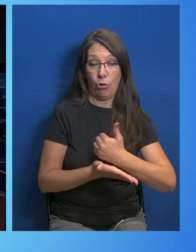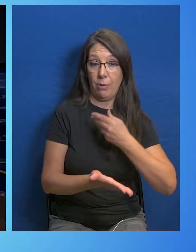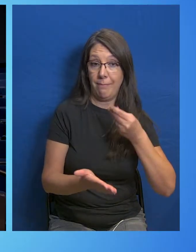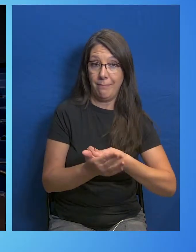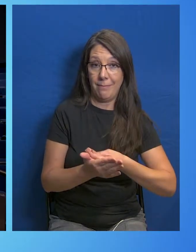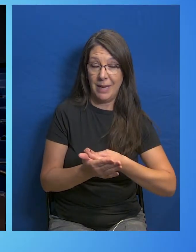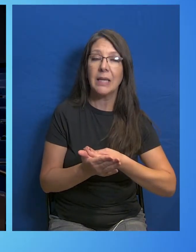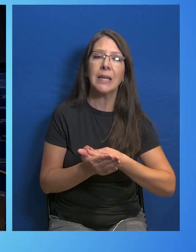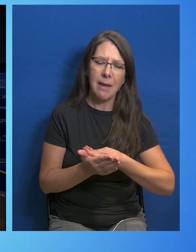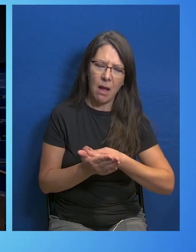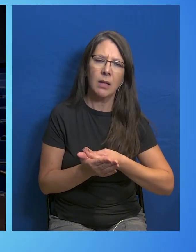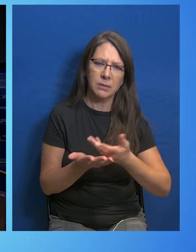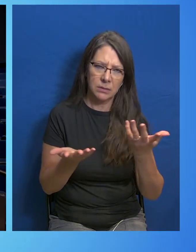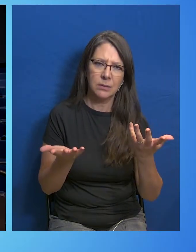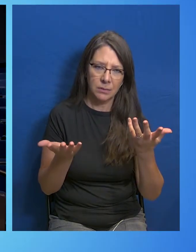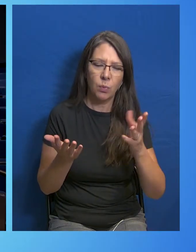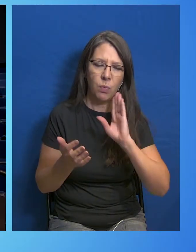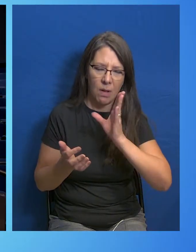Yes, it will.